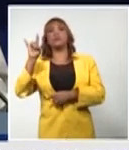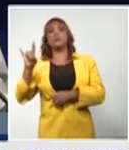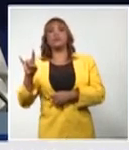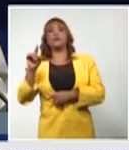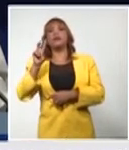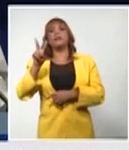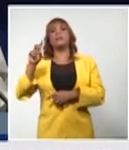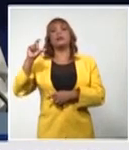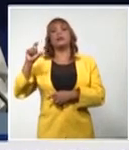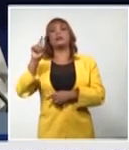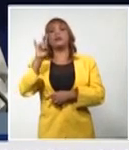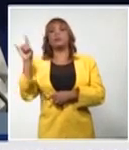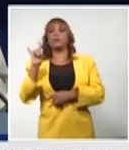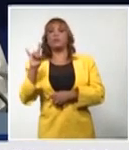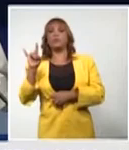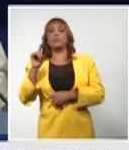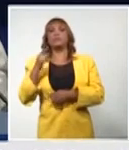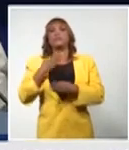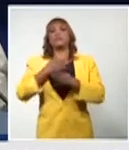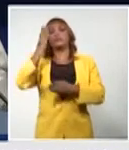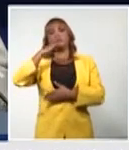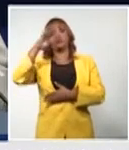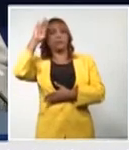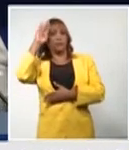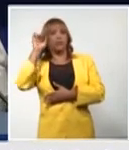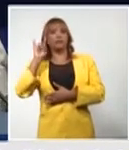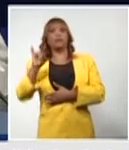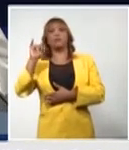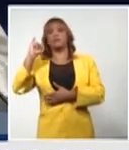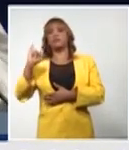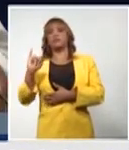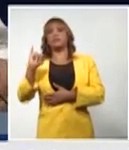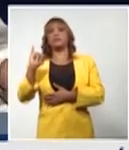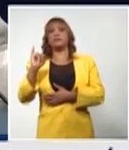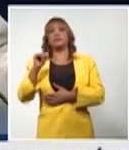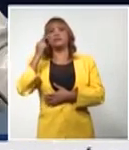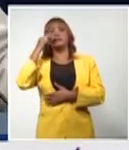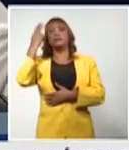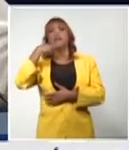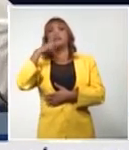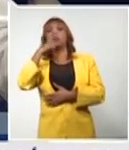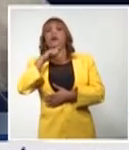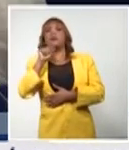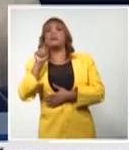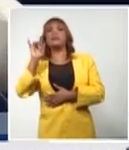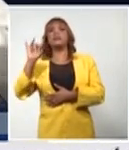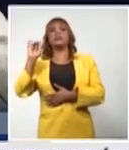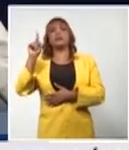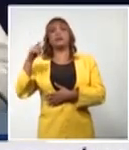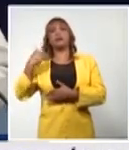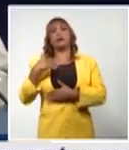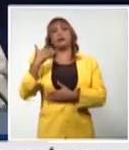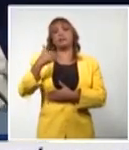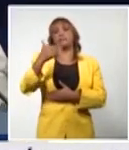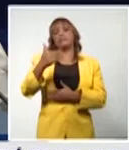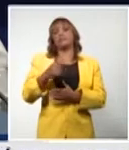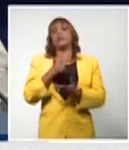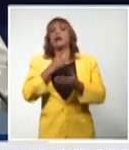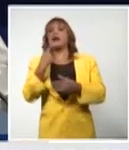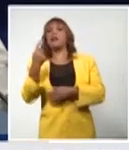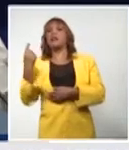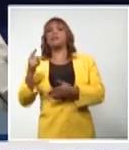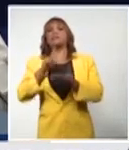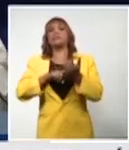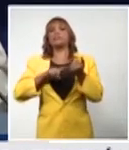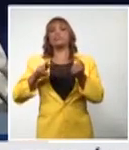Matanzas, 99 from Villa Clara, 96 from Santiago de Cuba, 71 from Ciego de Ávila, and